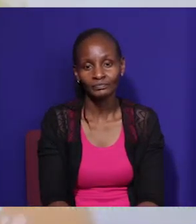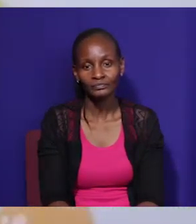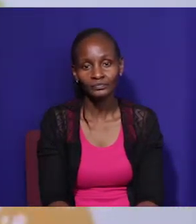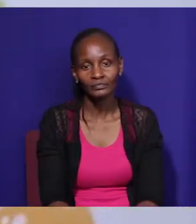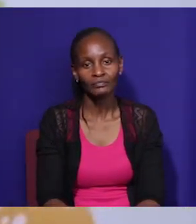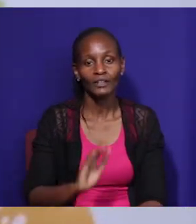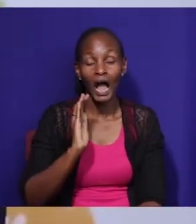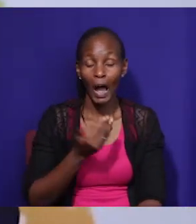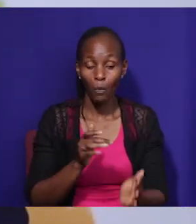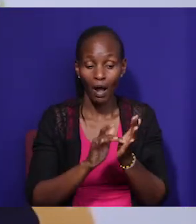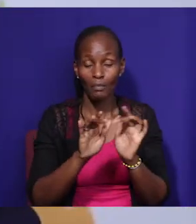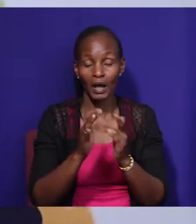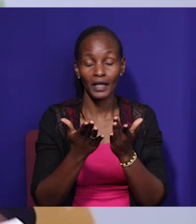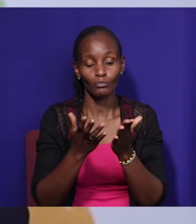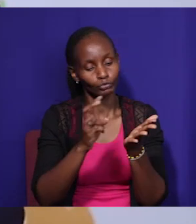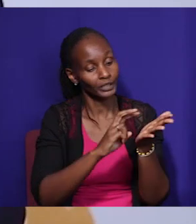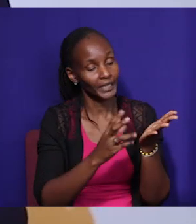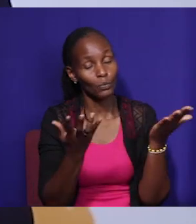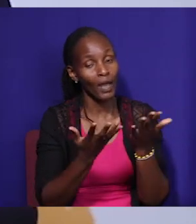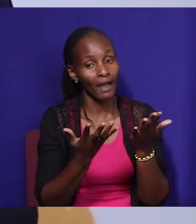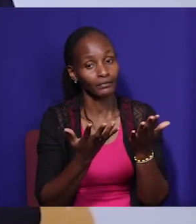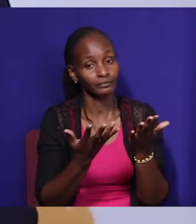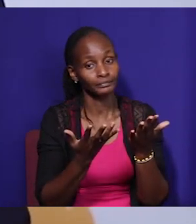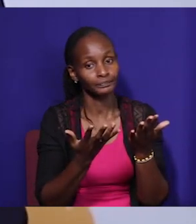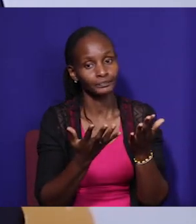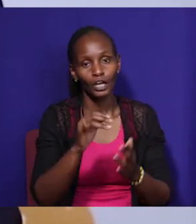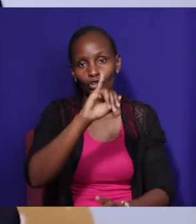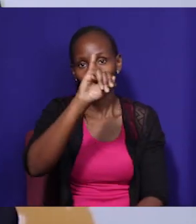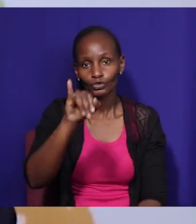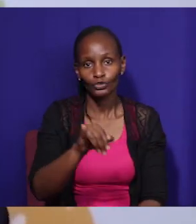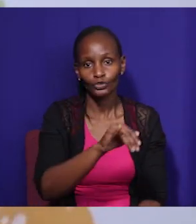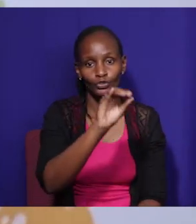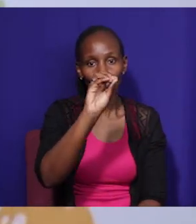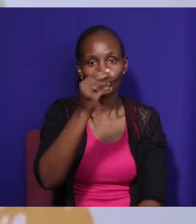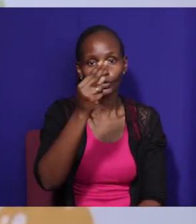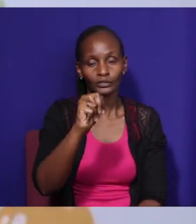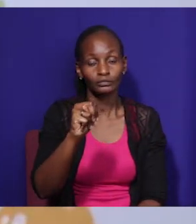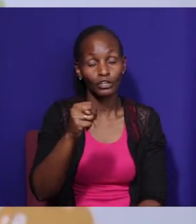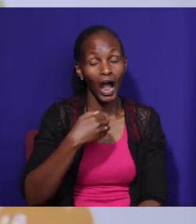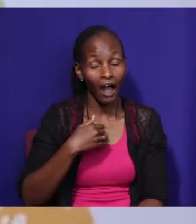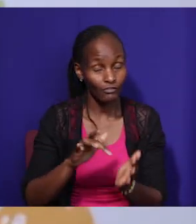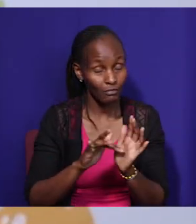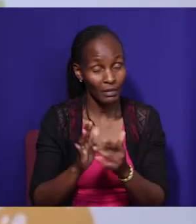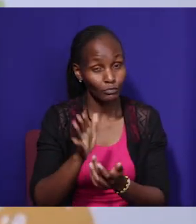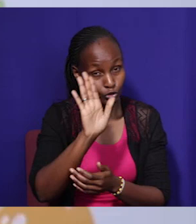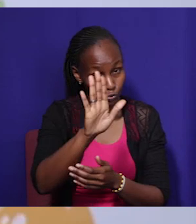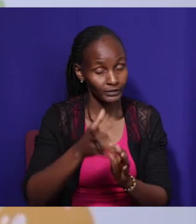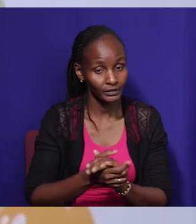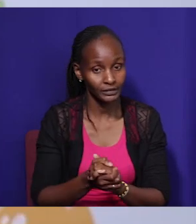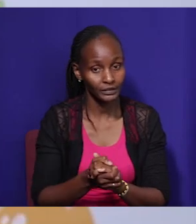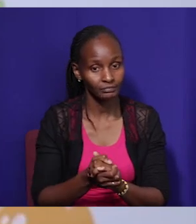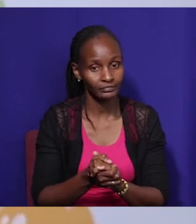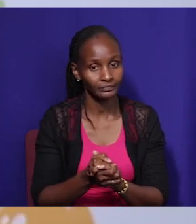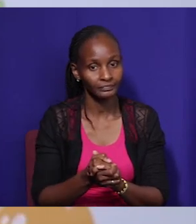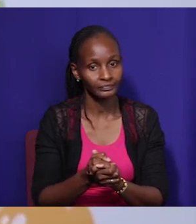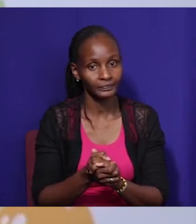Our Bible reading comes from the book of John. We all have our Bibles, the